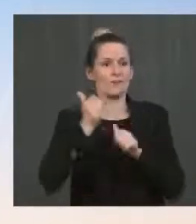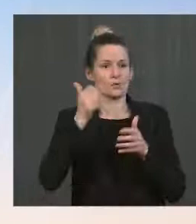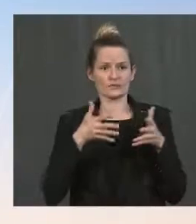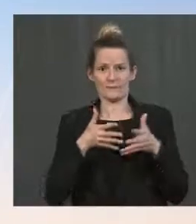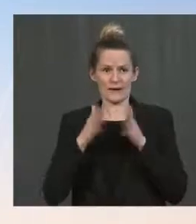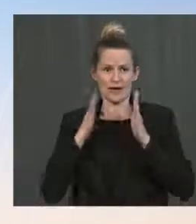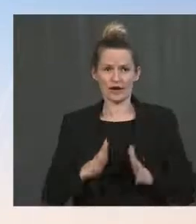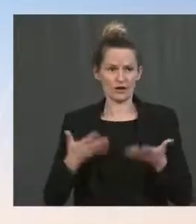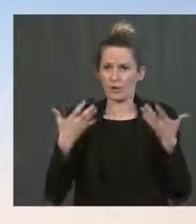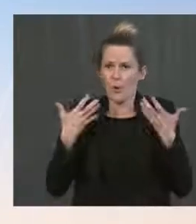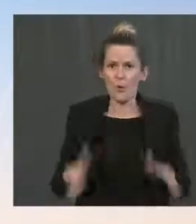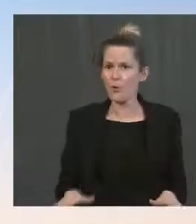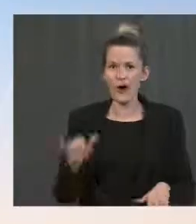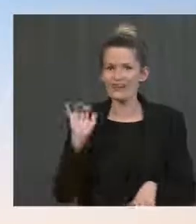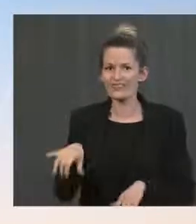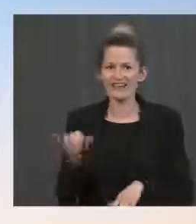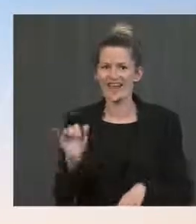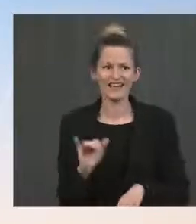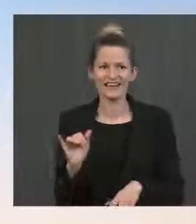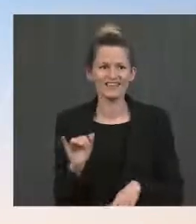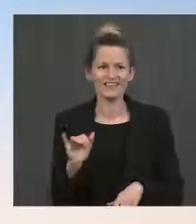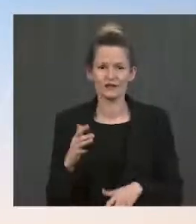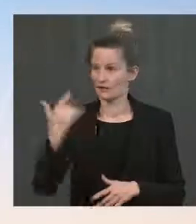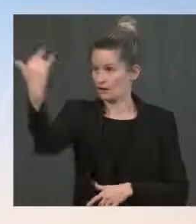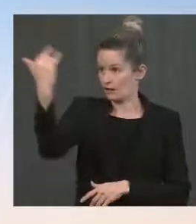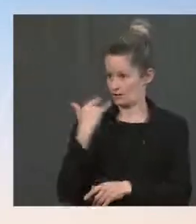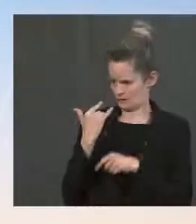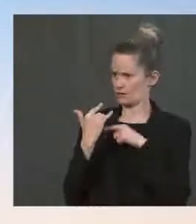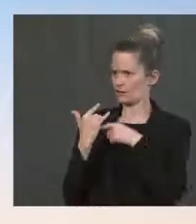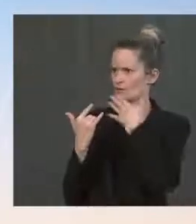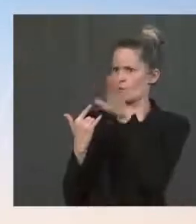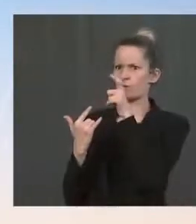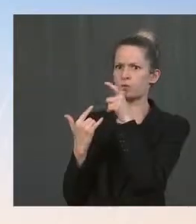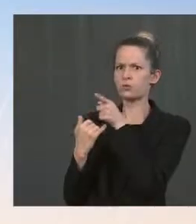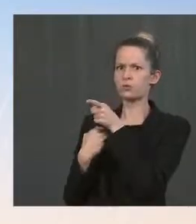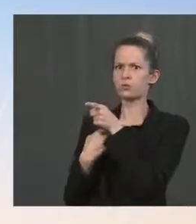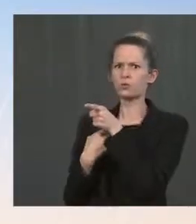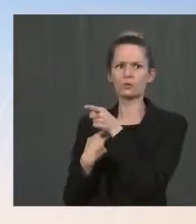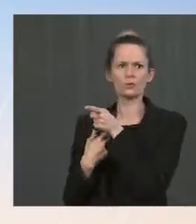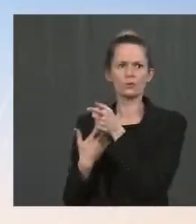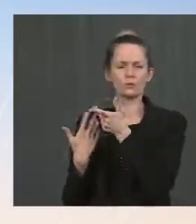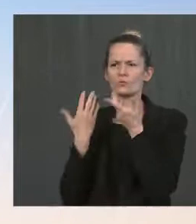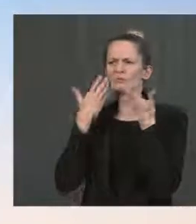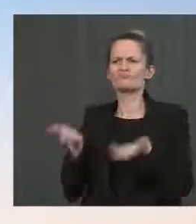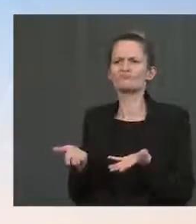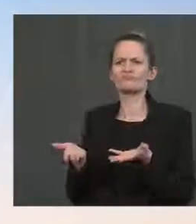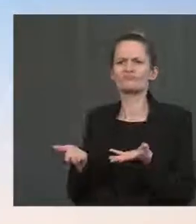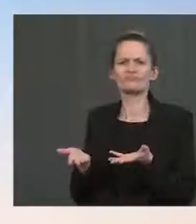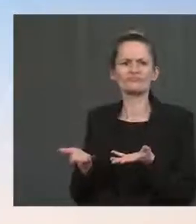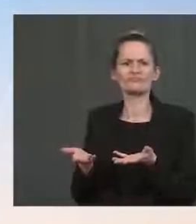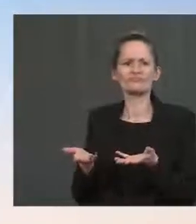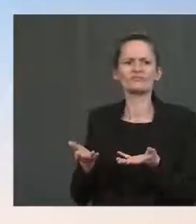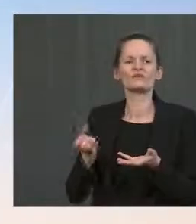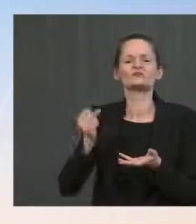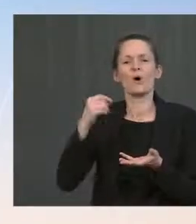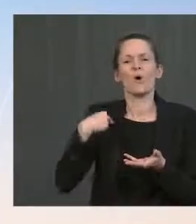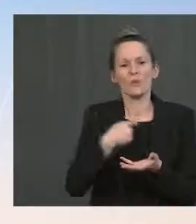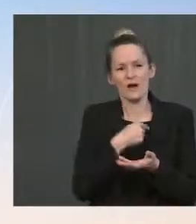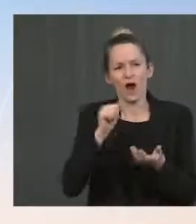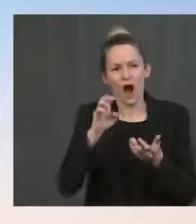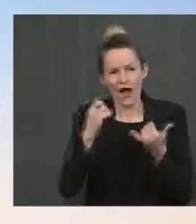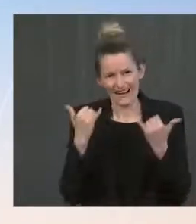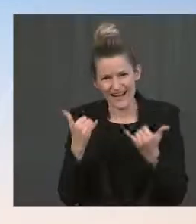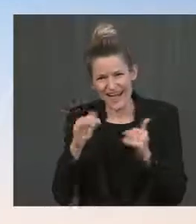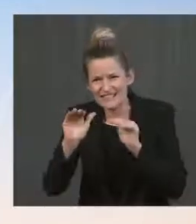this process, and we are also in touch with the American citizens who are on these flights or who are in the vicinity, which are a very